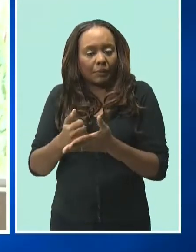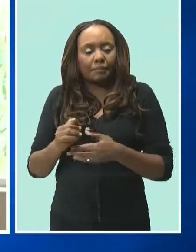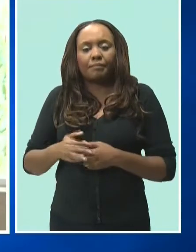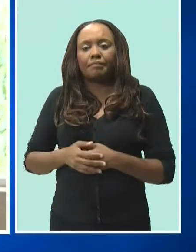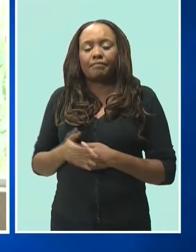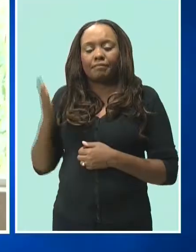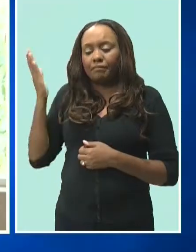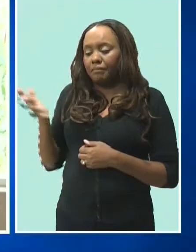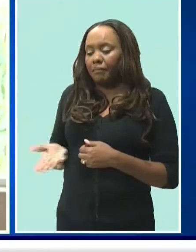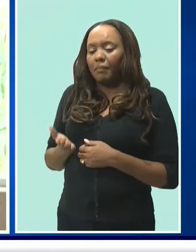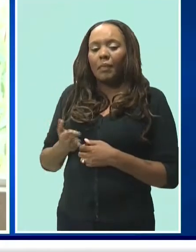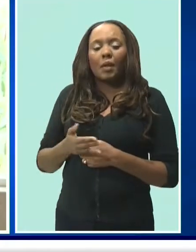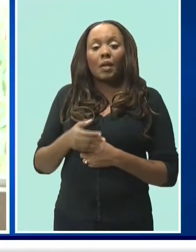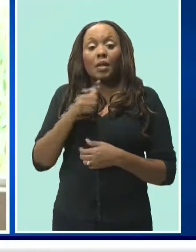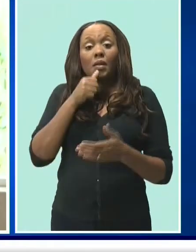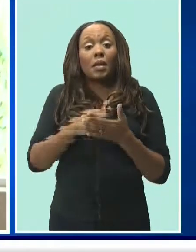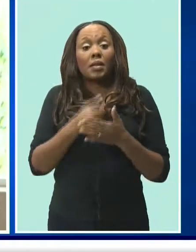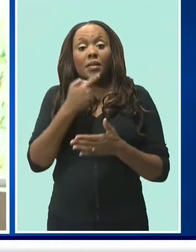specifically,